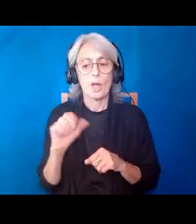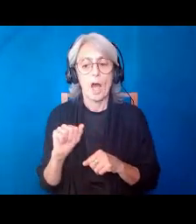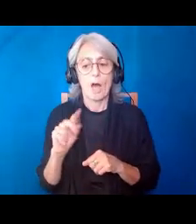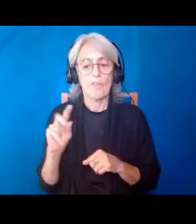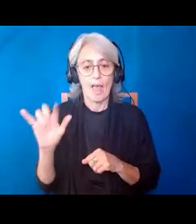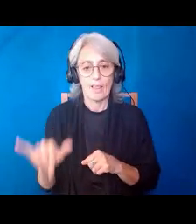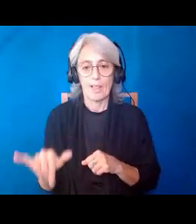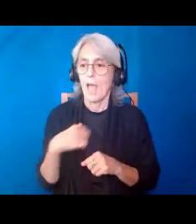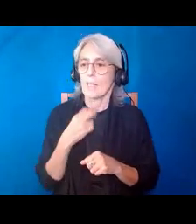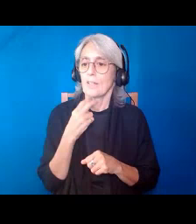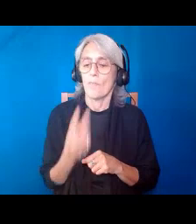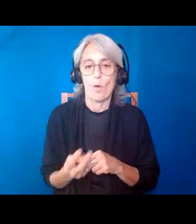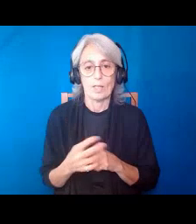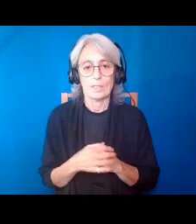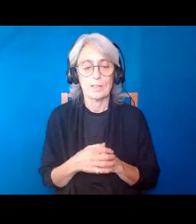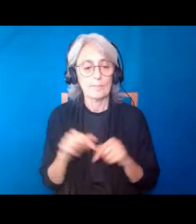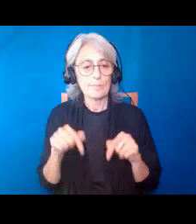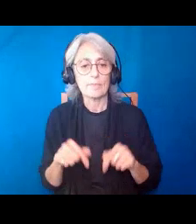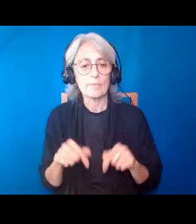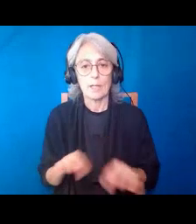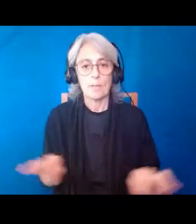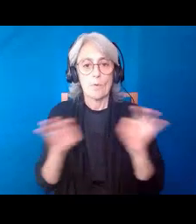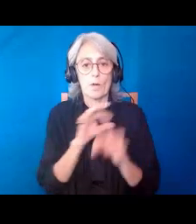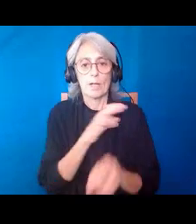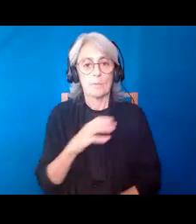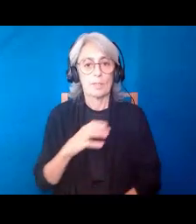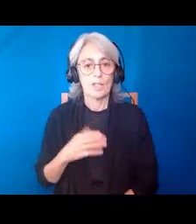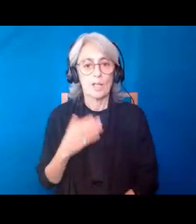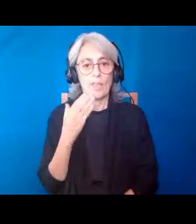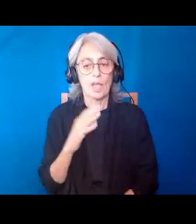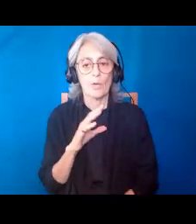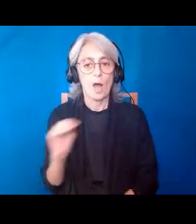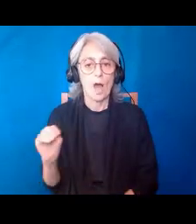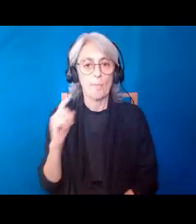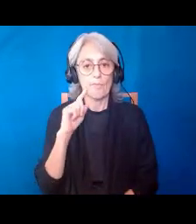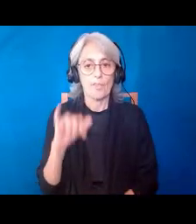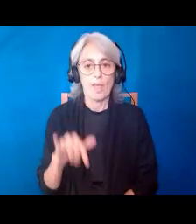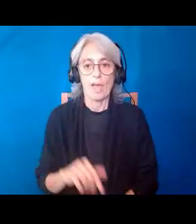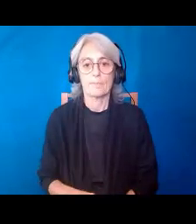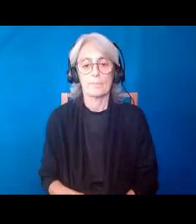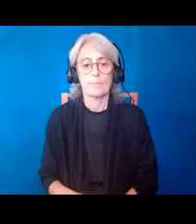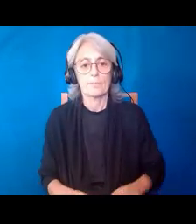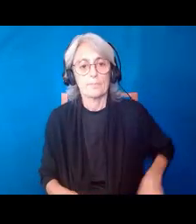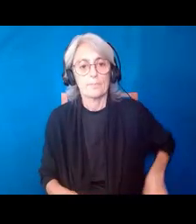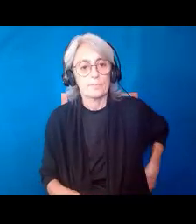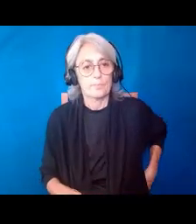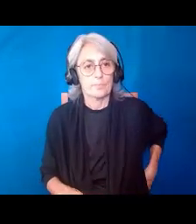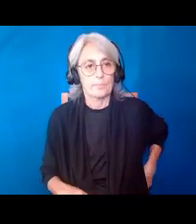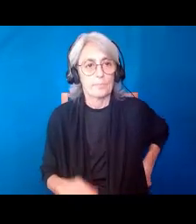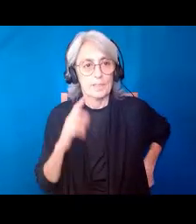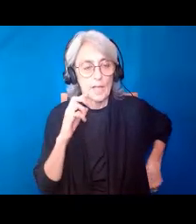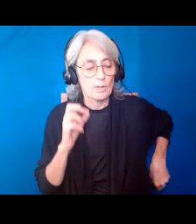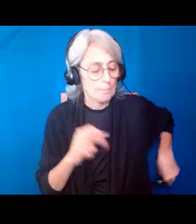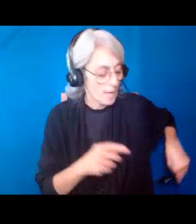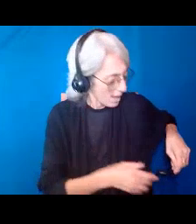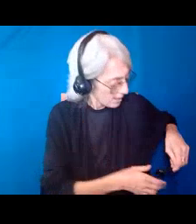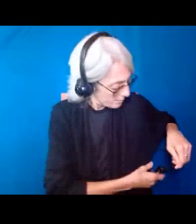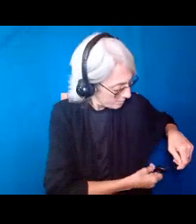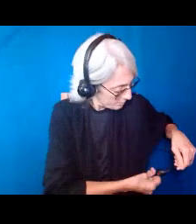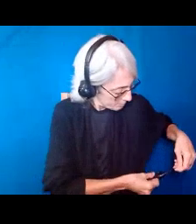this very important commission. So thank you for that. I am thrilled that that you guys all